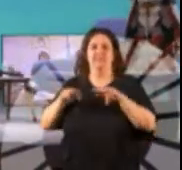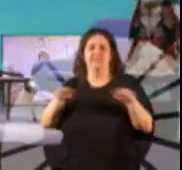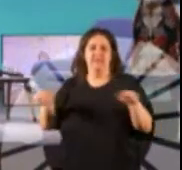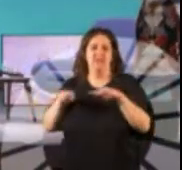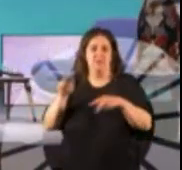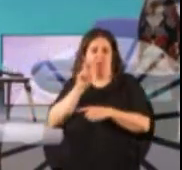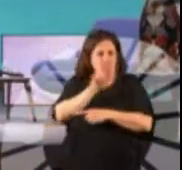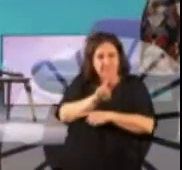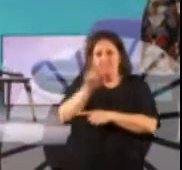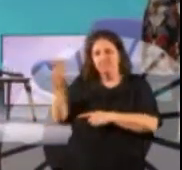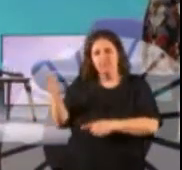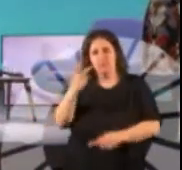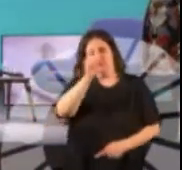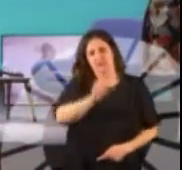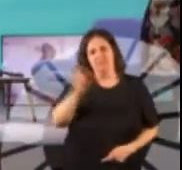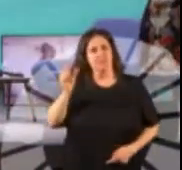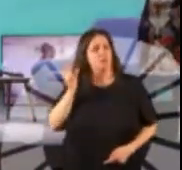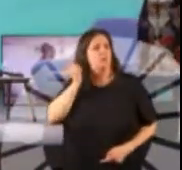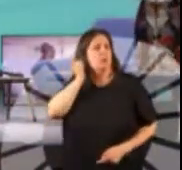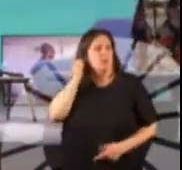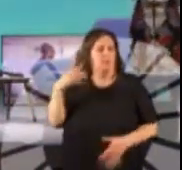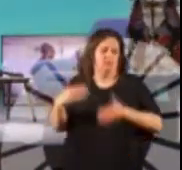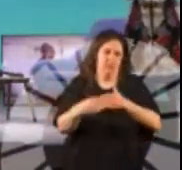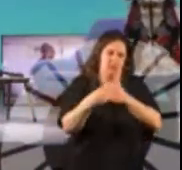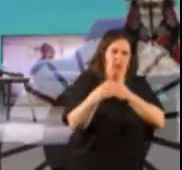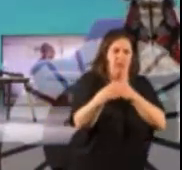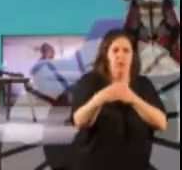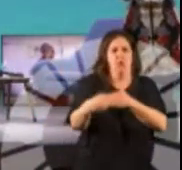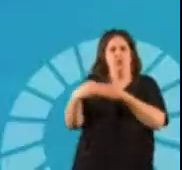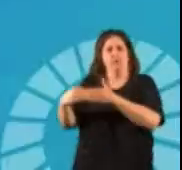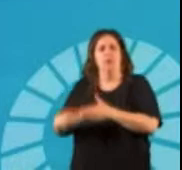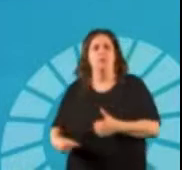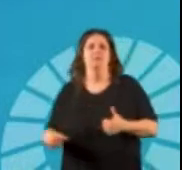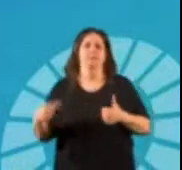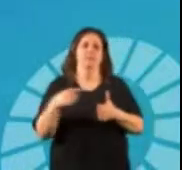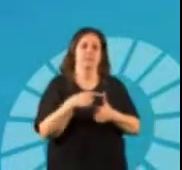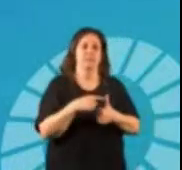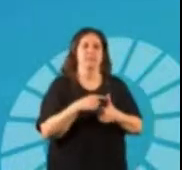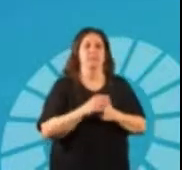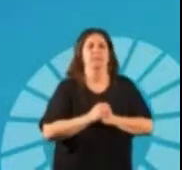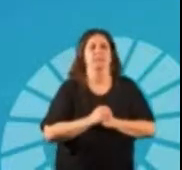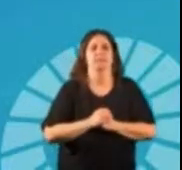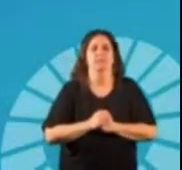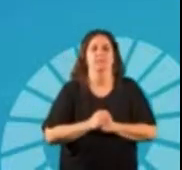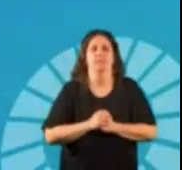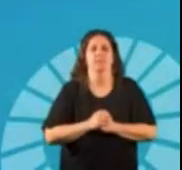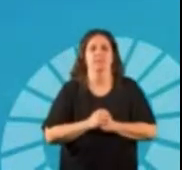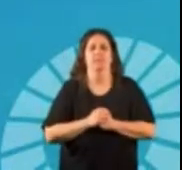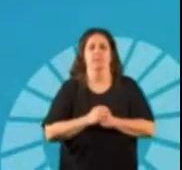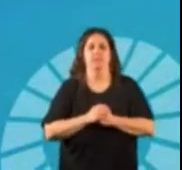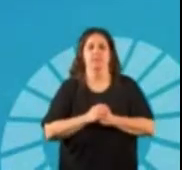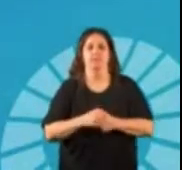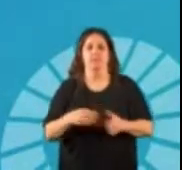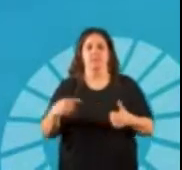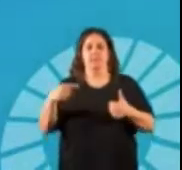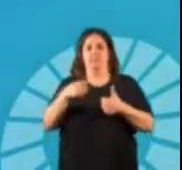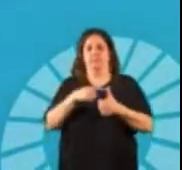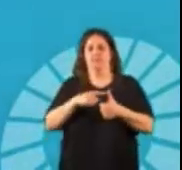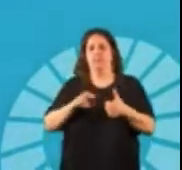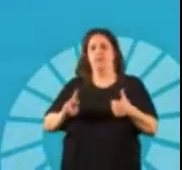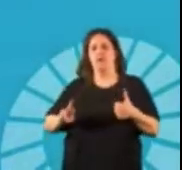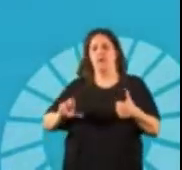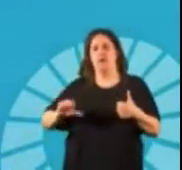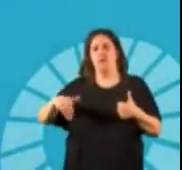know their commitment to gender equality. First of all, President Cyril Ramaphosa, President of South